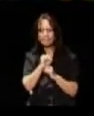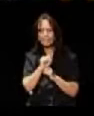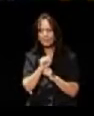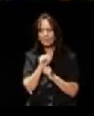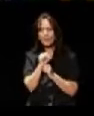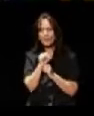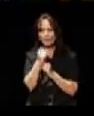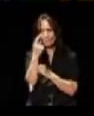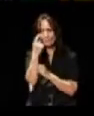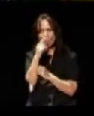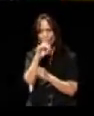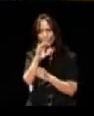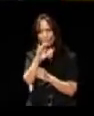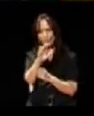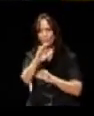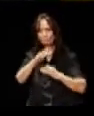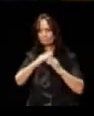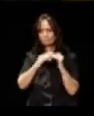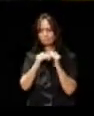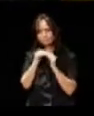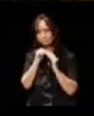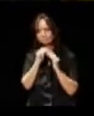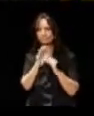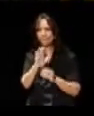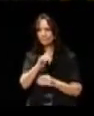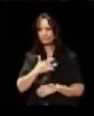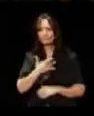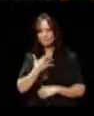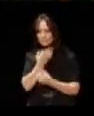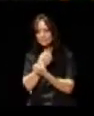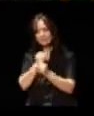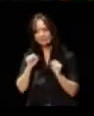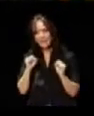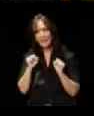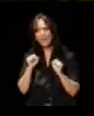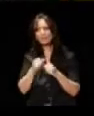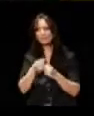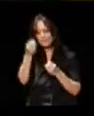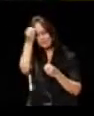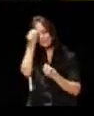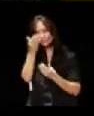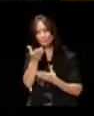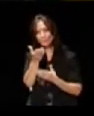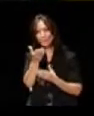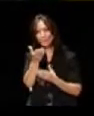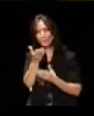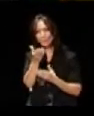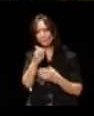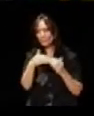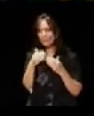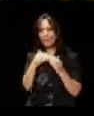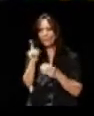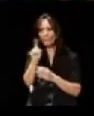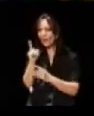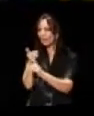make sure that you are comfortable, to make sure that you are safe, to let you know, no matter where you